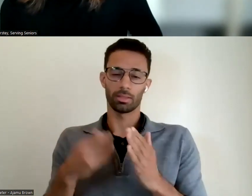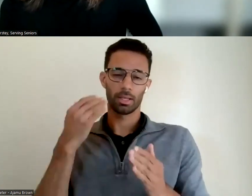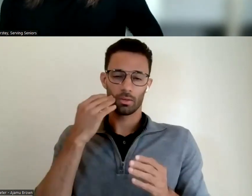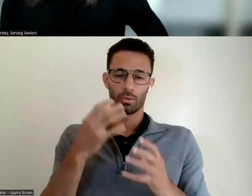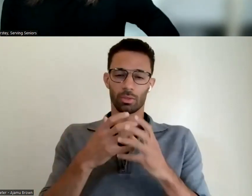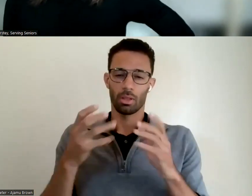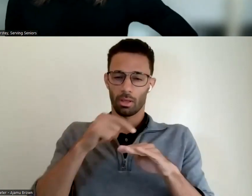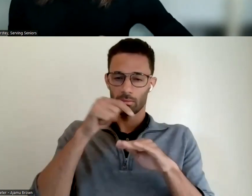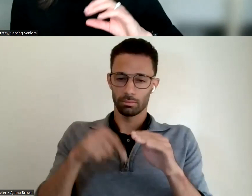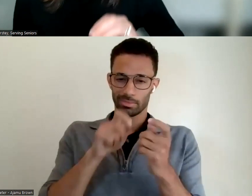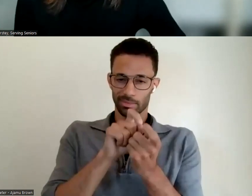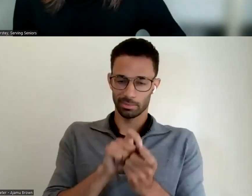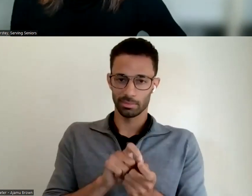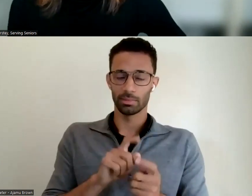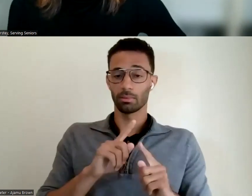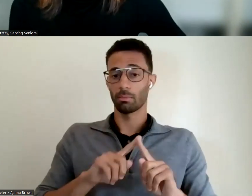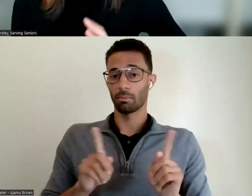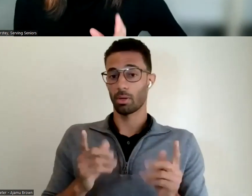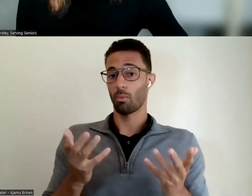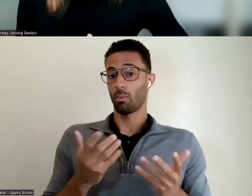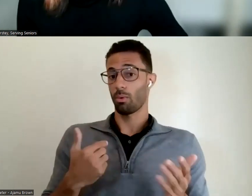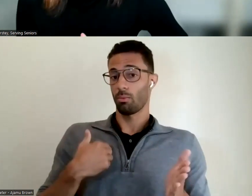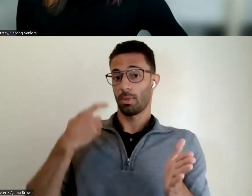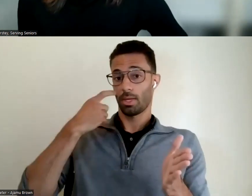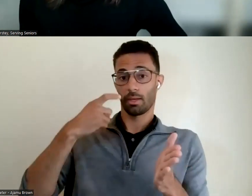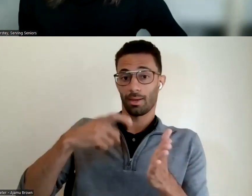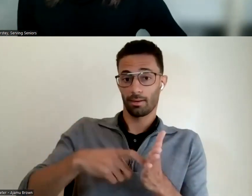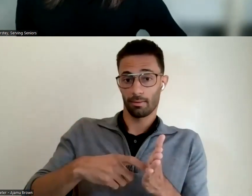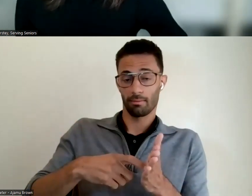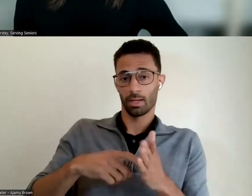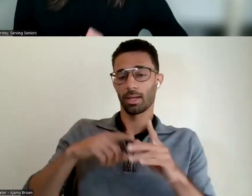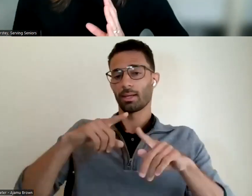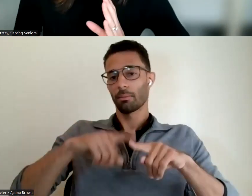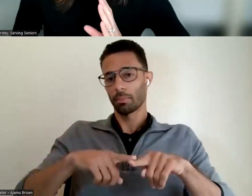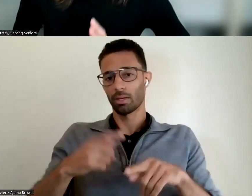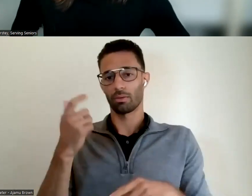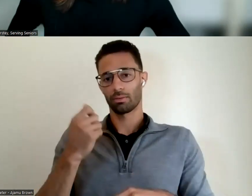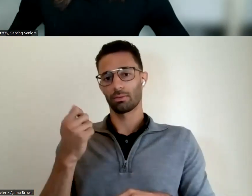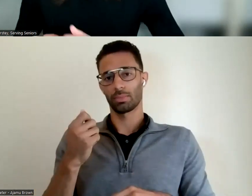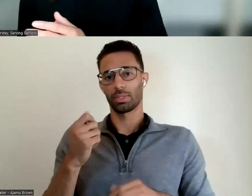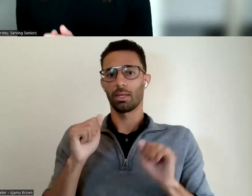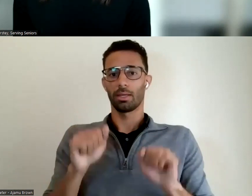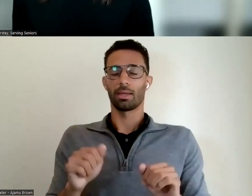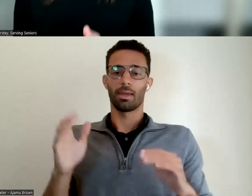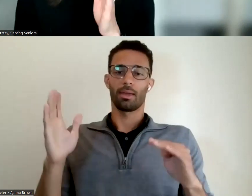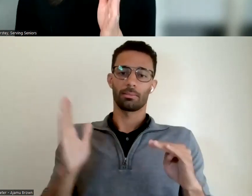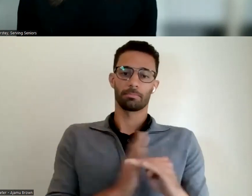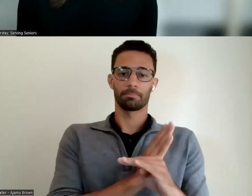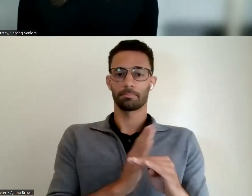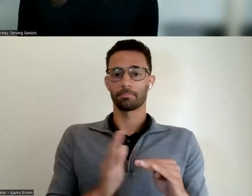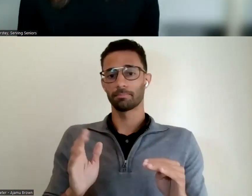share is what we've identified, depending on the subsidy, it can be anywhere from